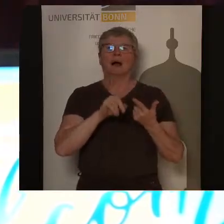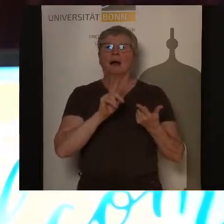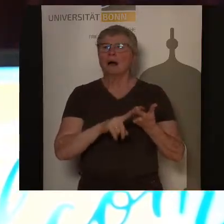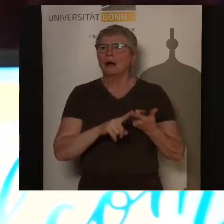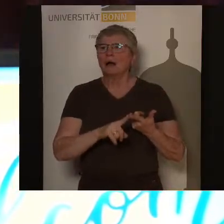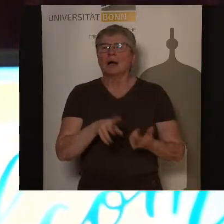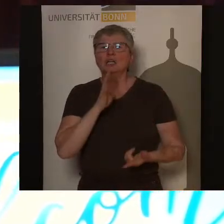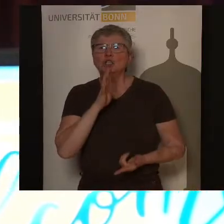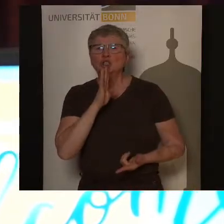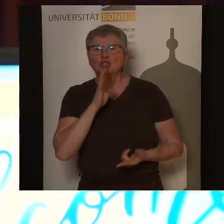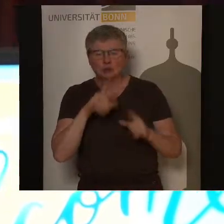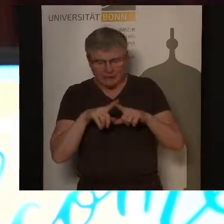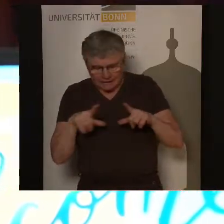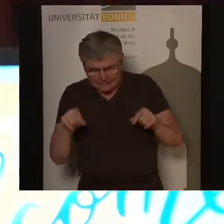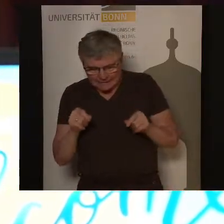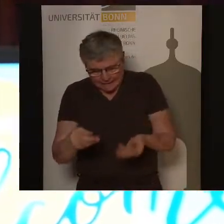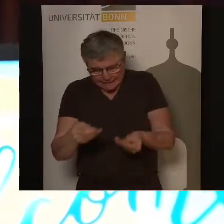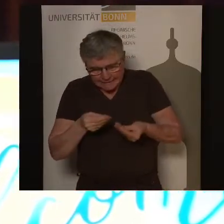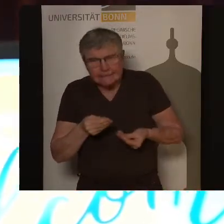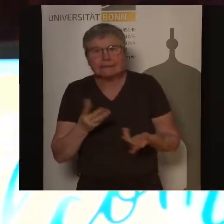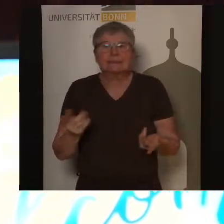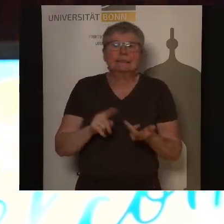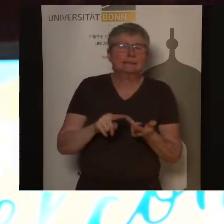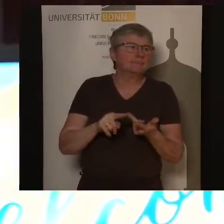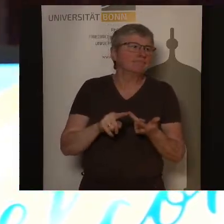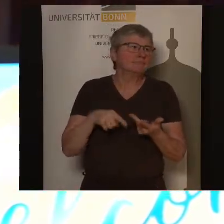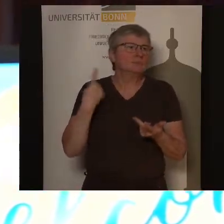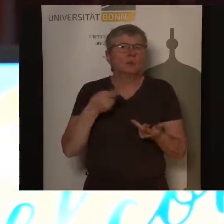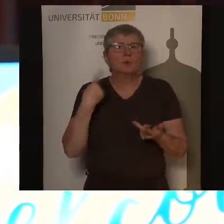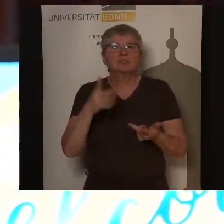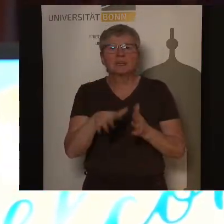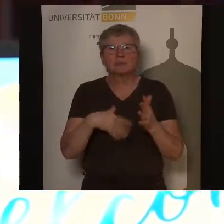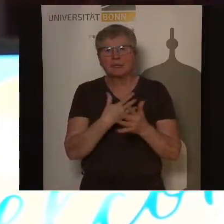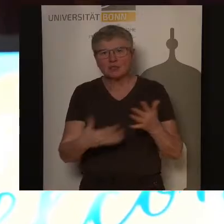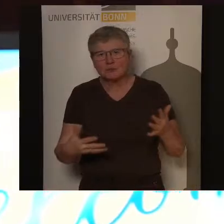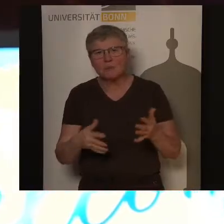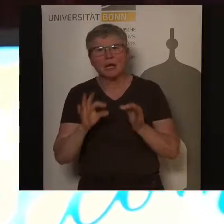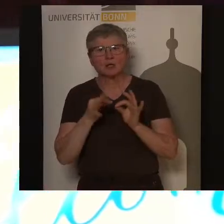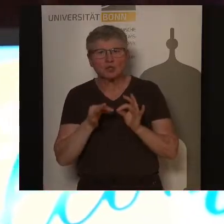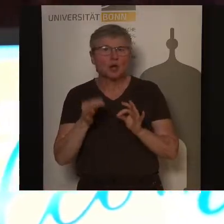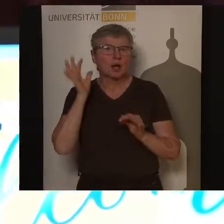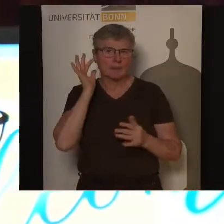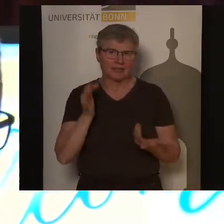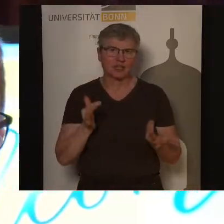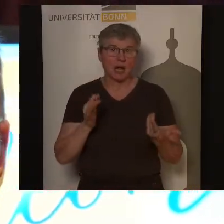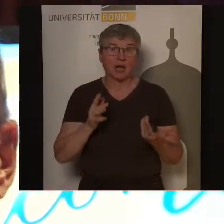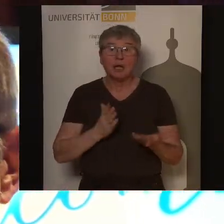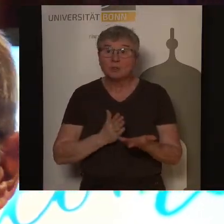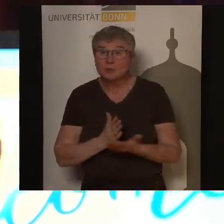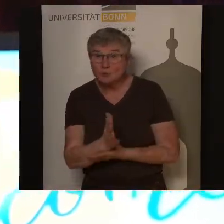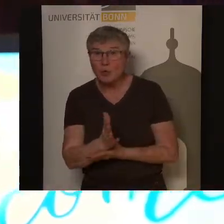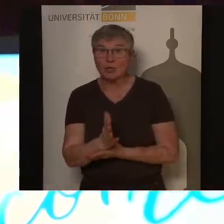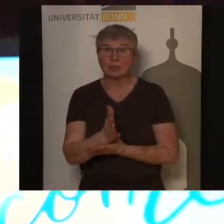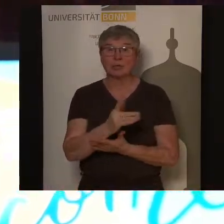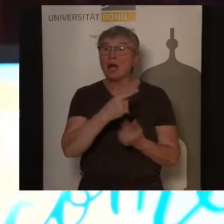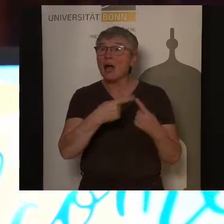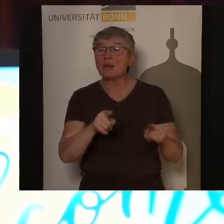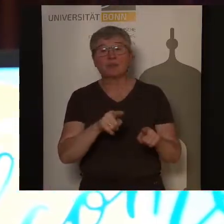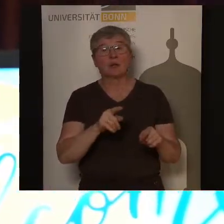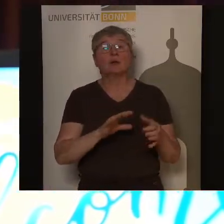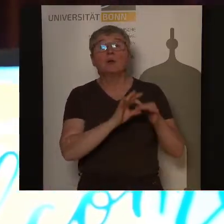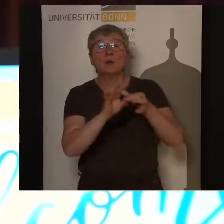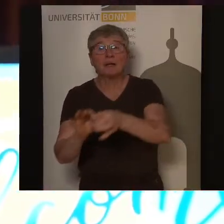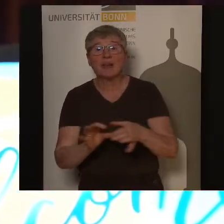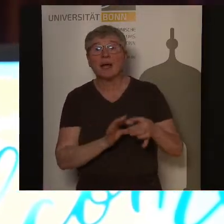the team who organized all of this, even our little sheets of paper, our interpreters, sign